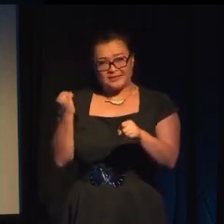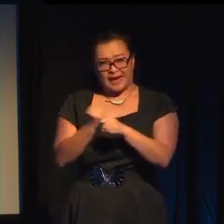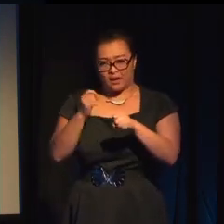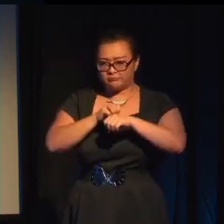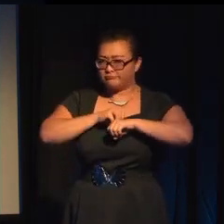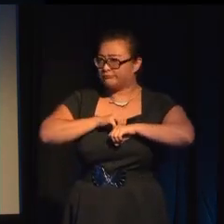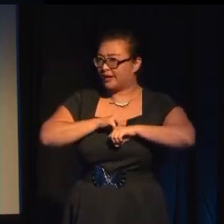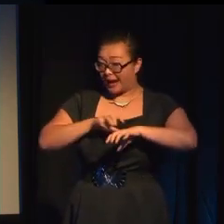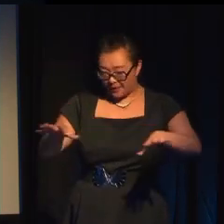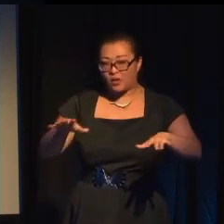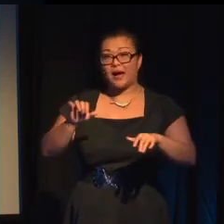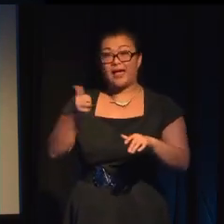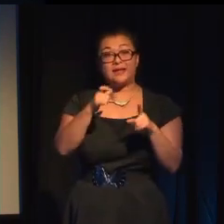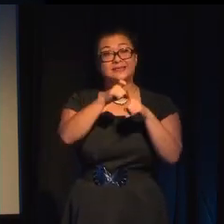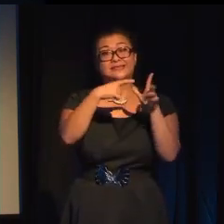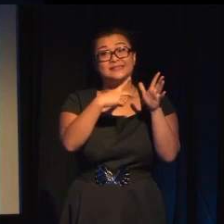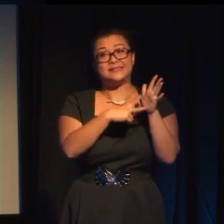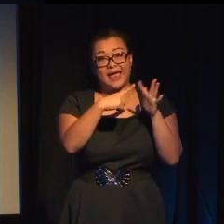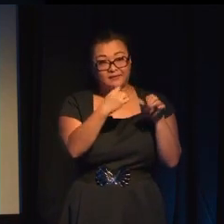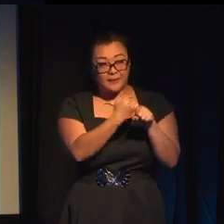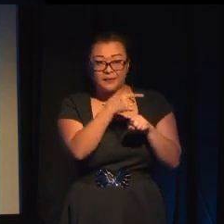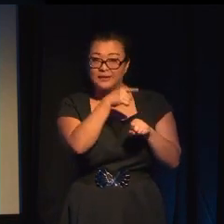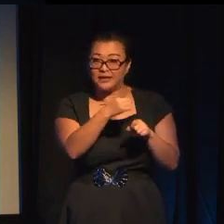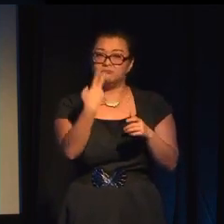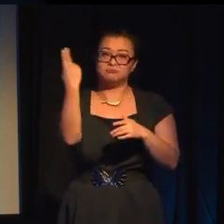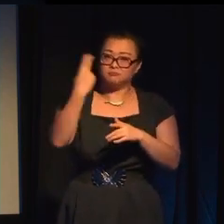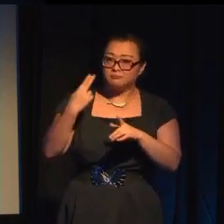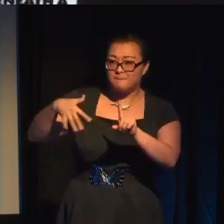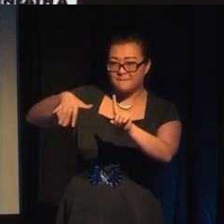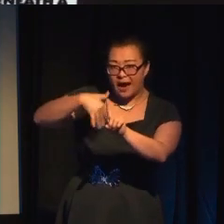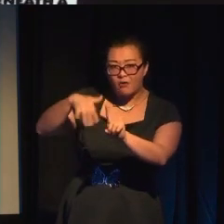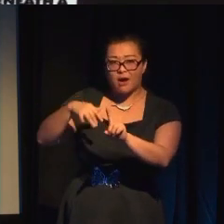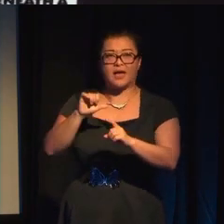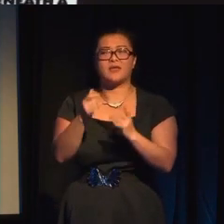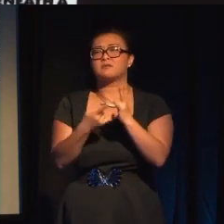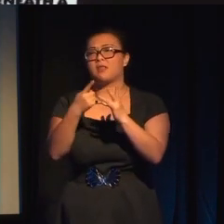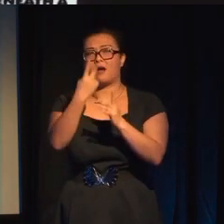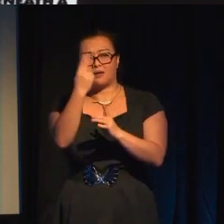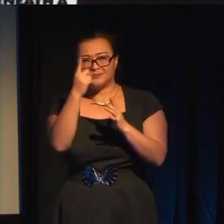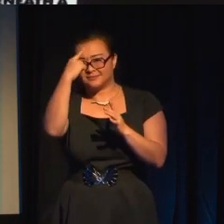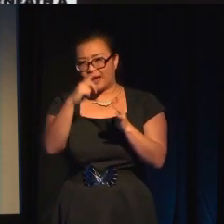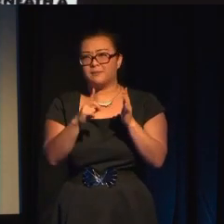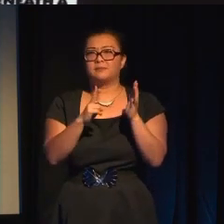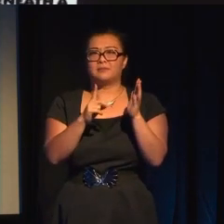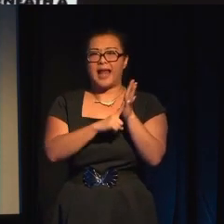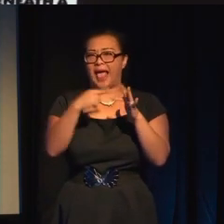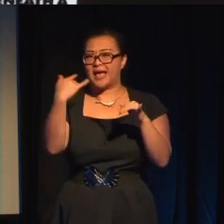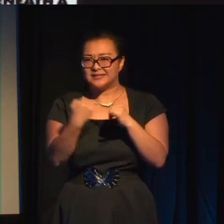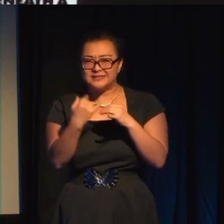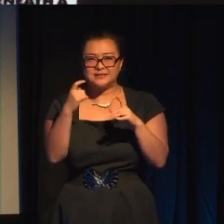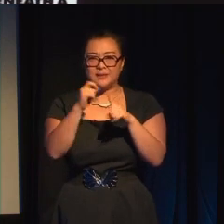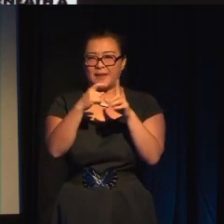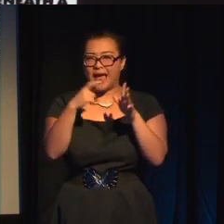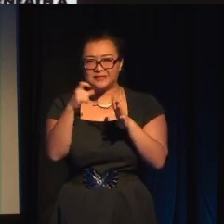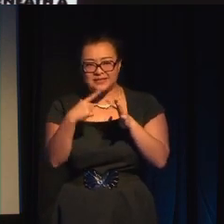and Dave Gibbons had drawn the backgrounds, and a wonderful artist called Les Pace coloured them, and then our very experienced pixel animators and